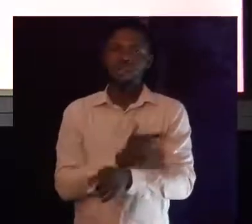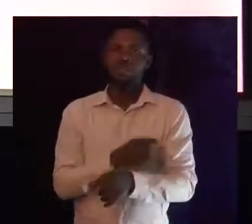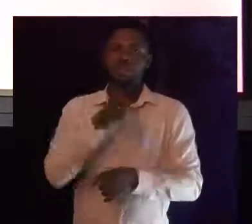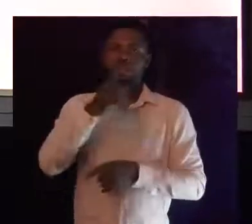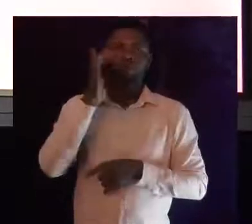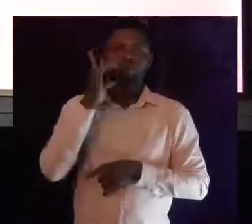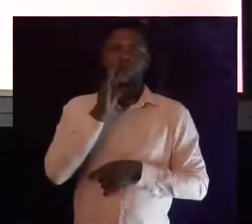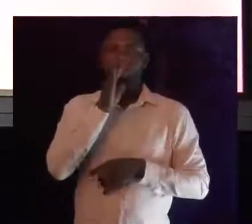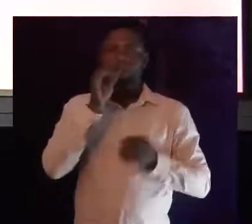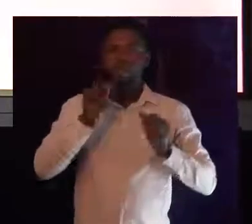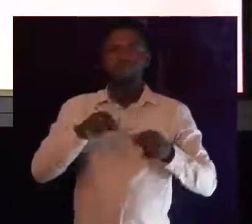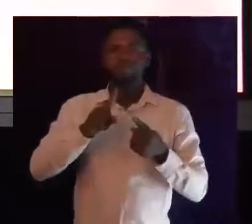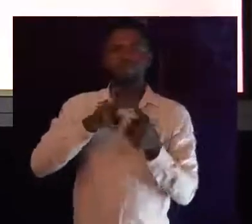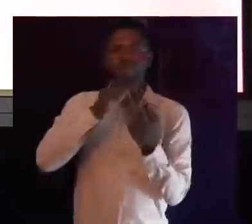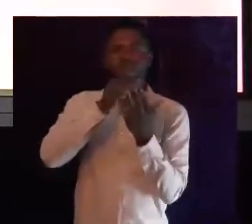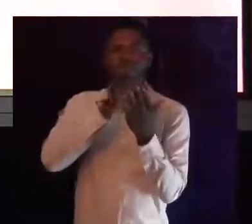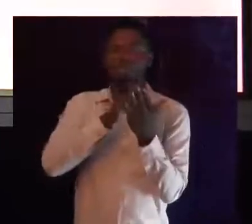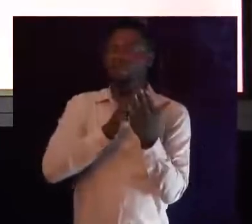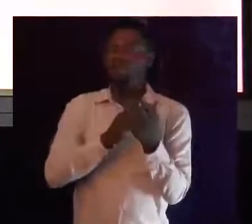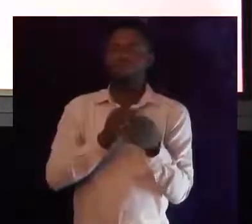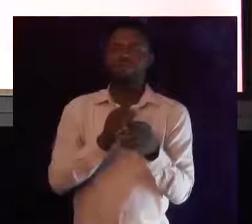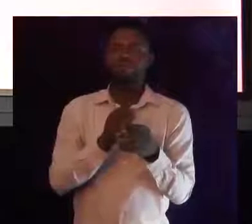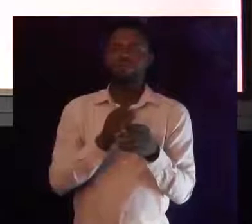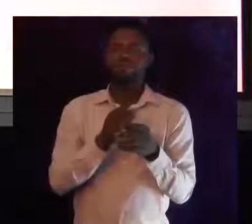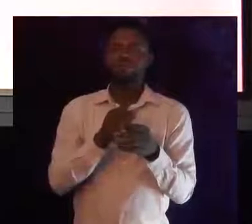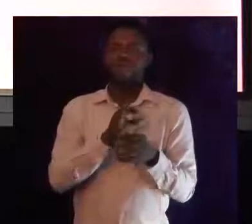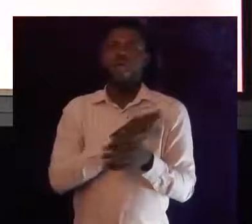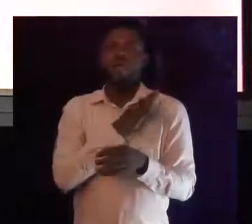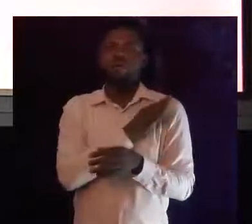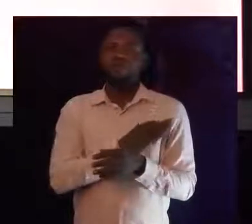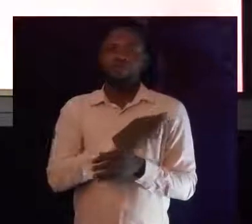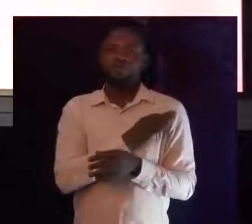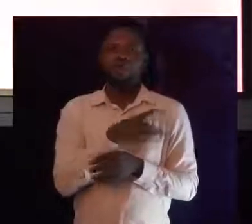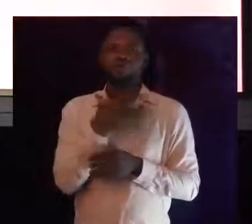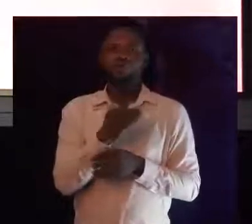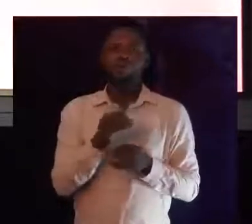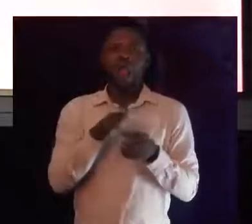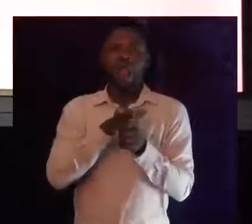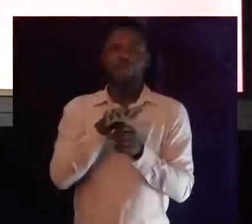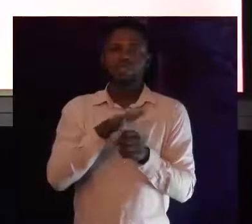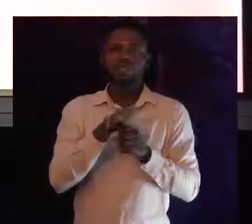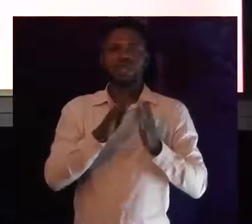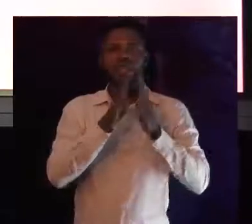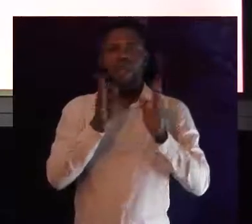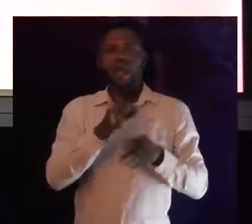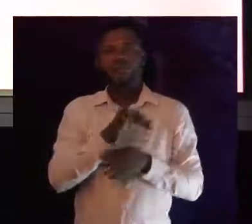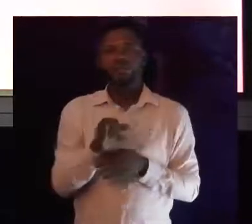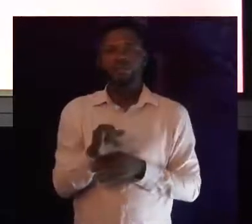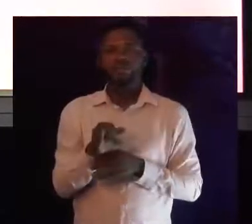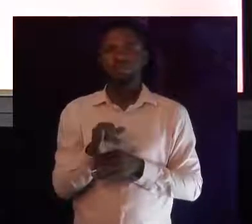you should be able to list features of adequate housing. Features of adequate